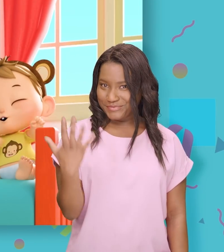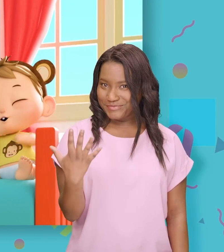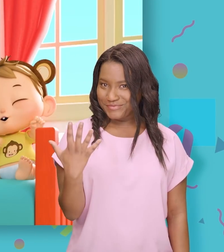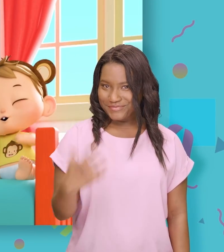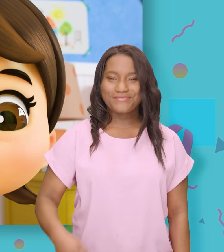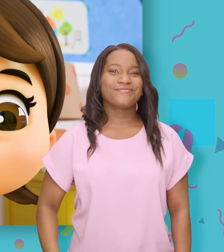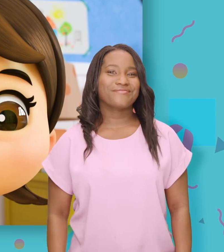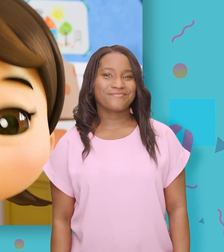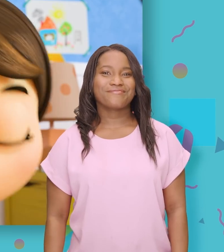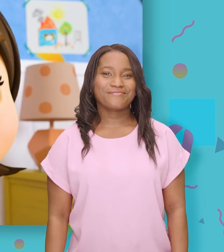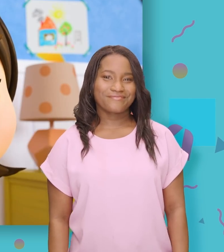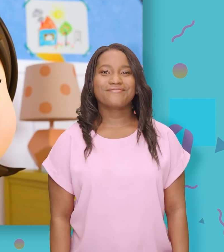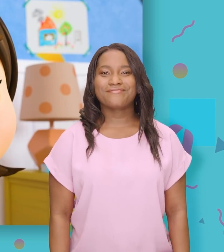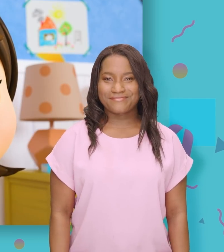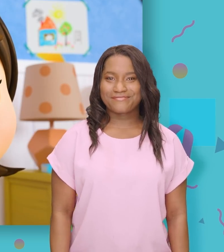Bye.